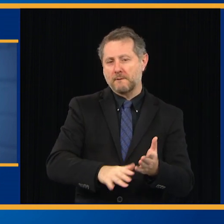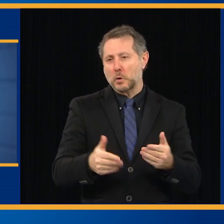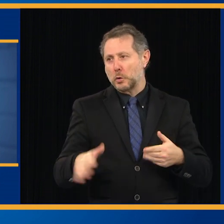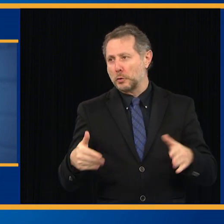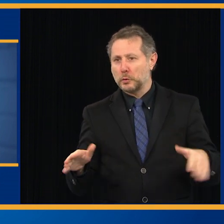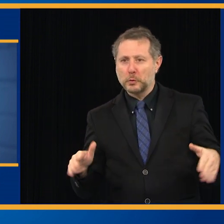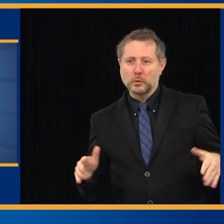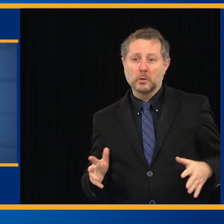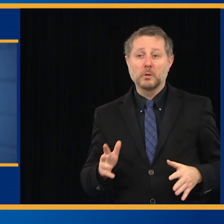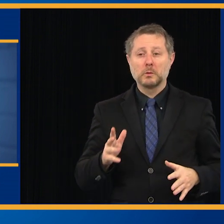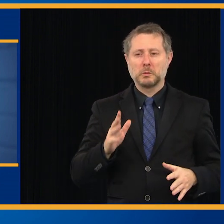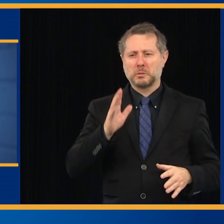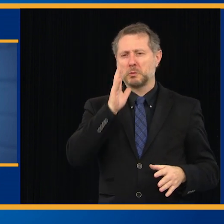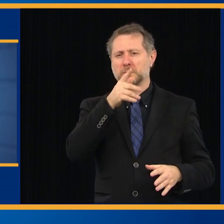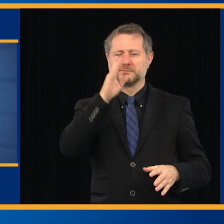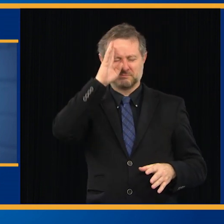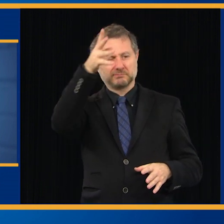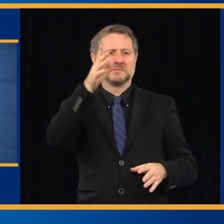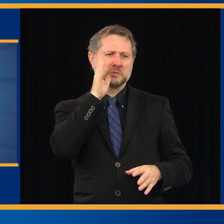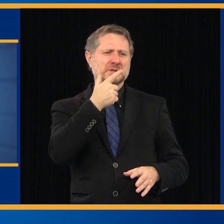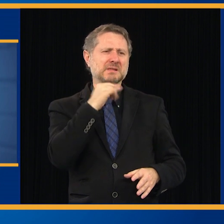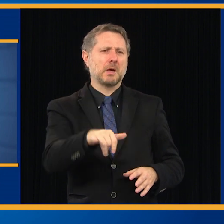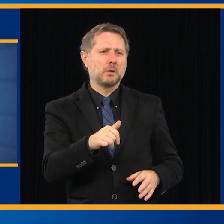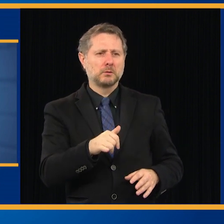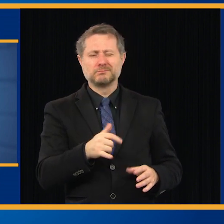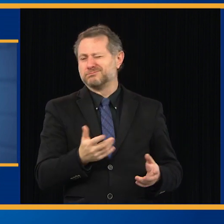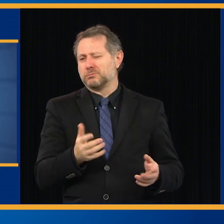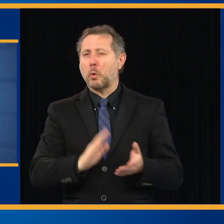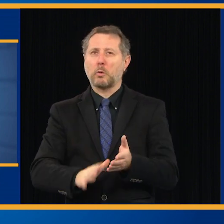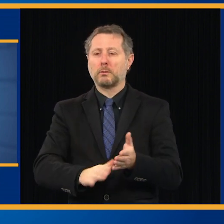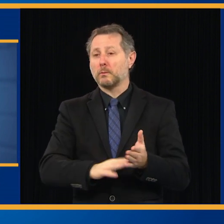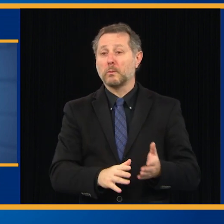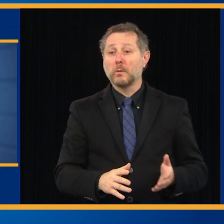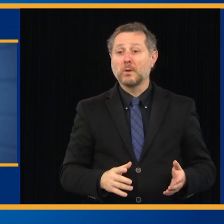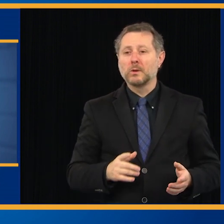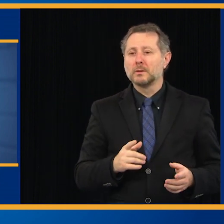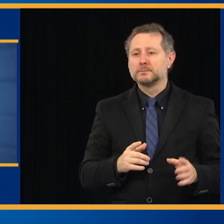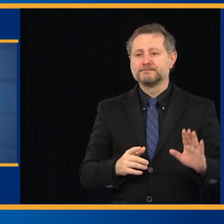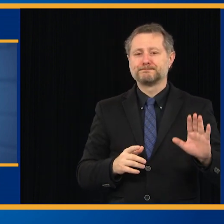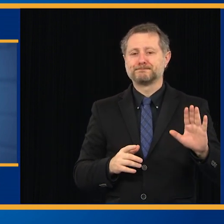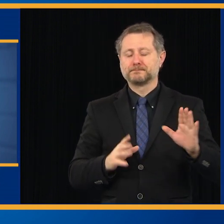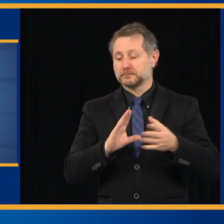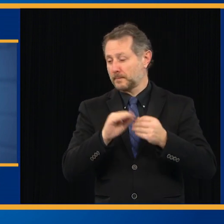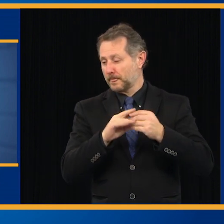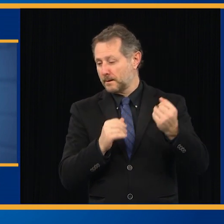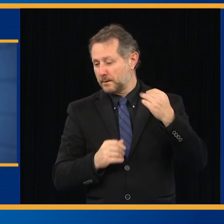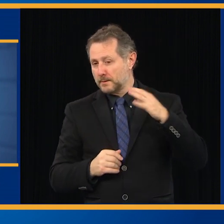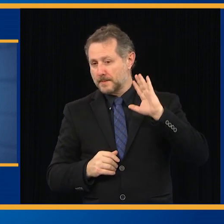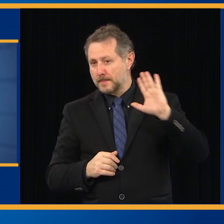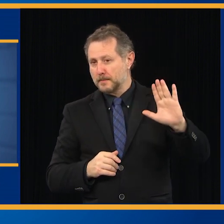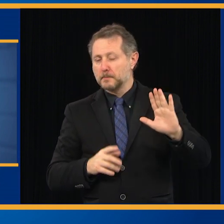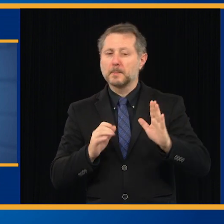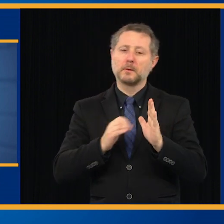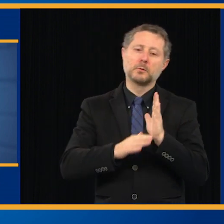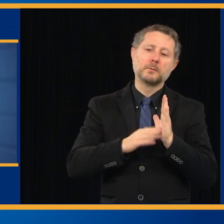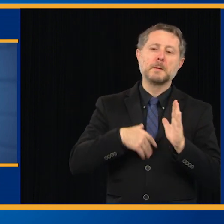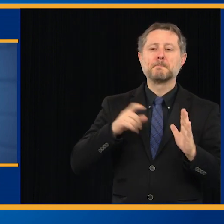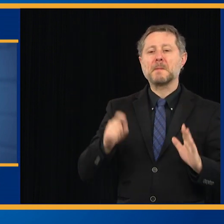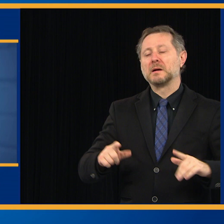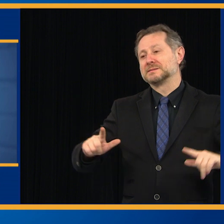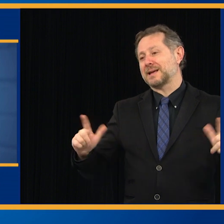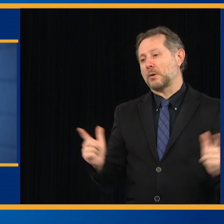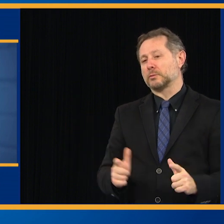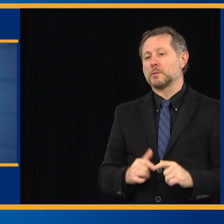what you will see, because they're already saying it to the market analysts. We're going to get lean during this